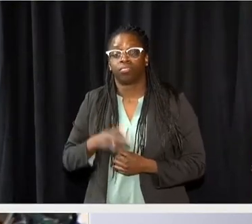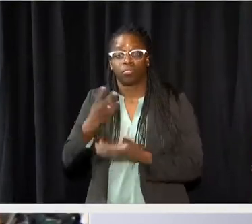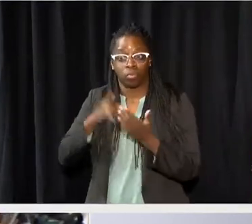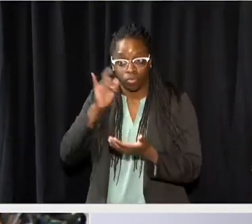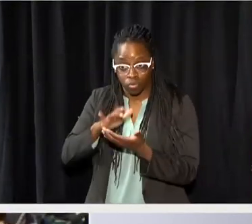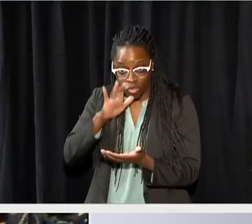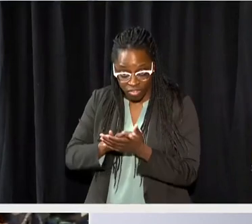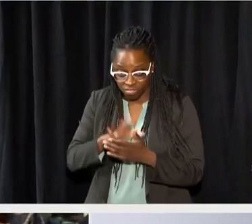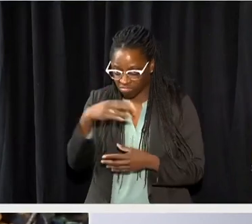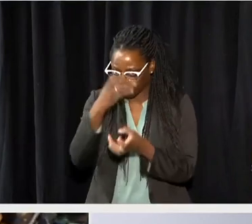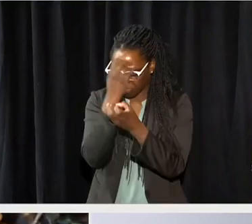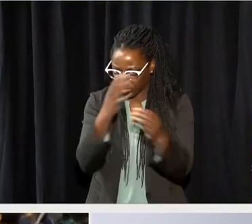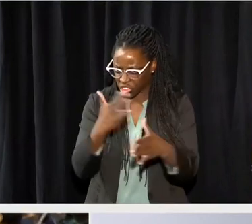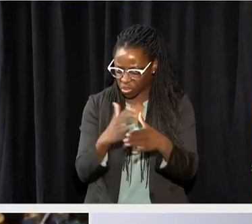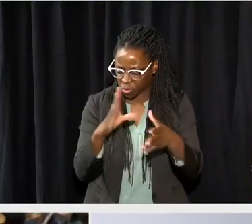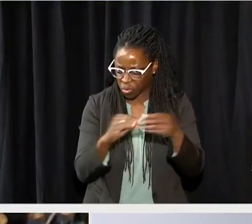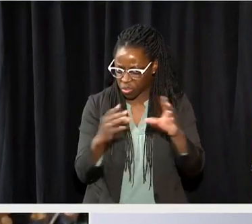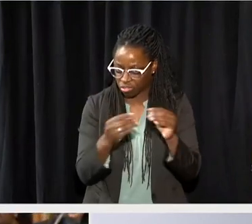Oh, wait till you hear about him.